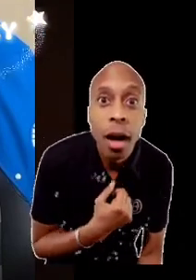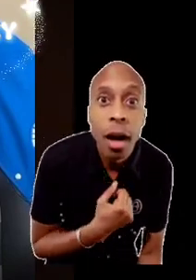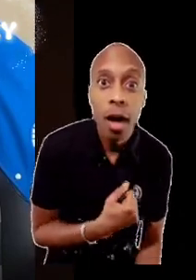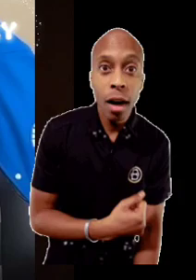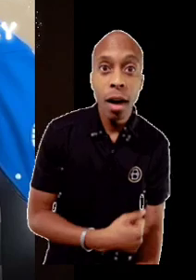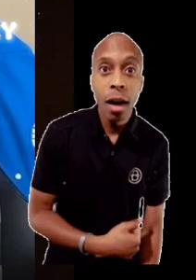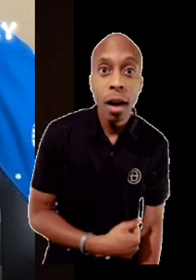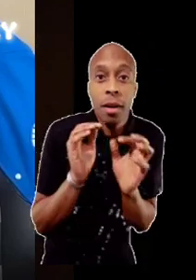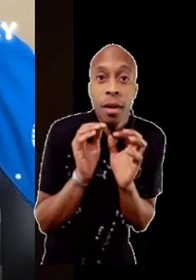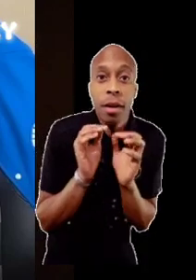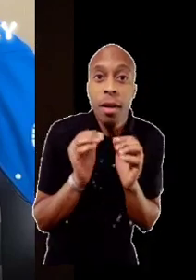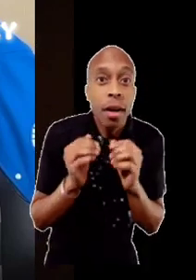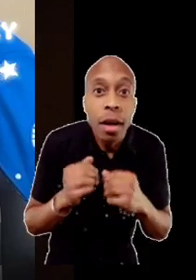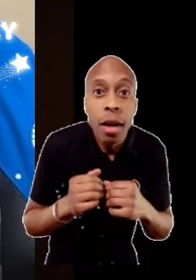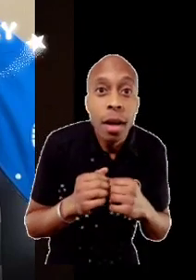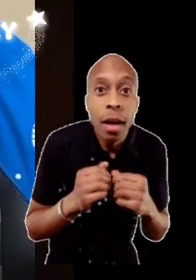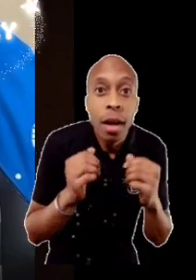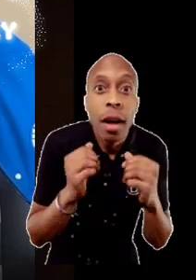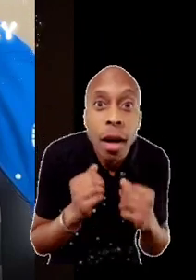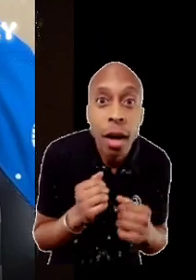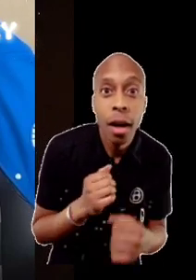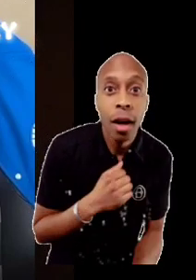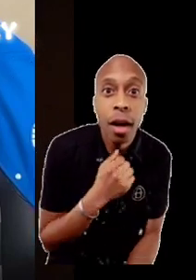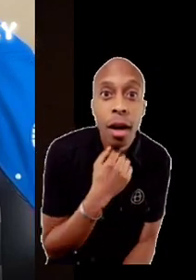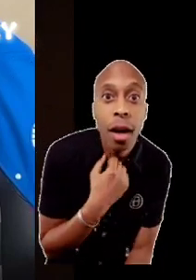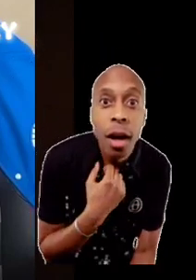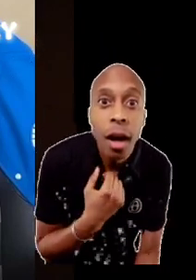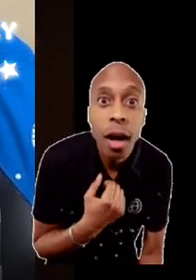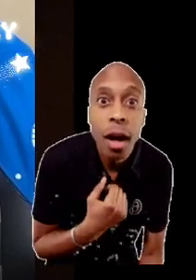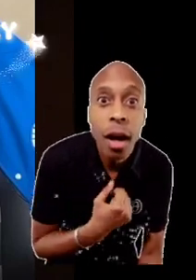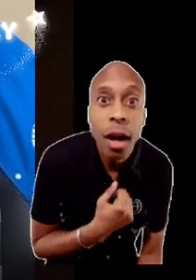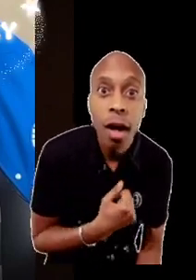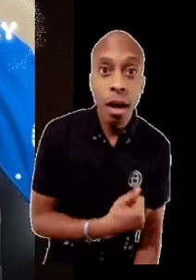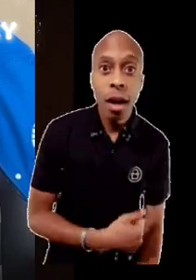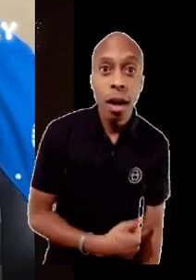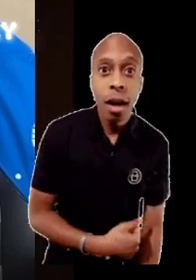Mas Bowley is my grandfather.